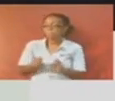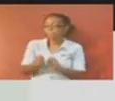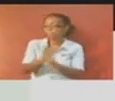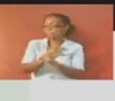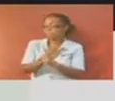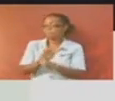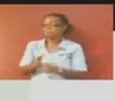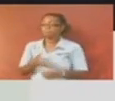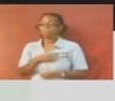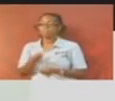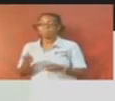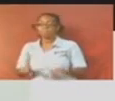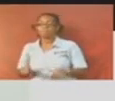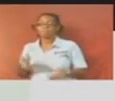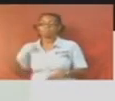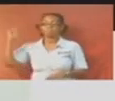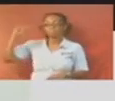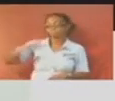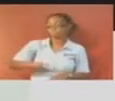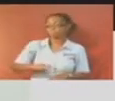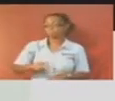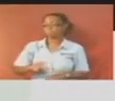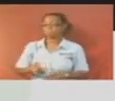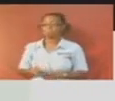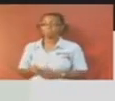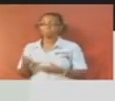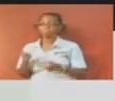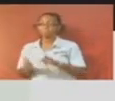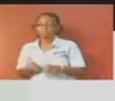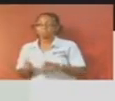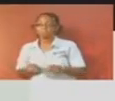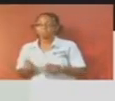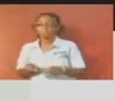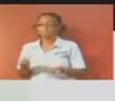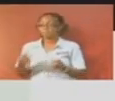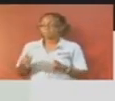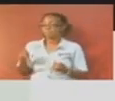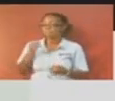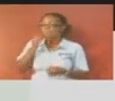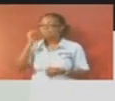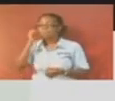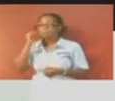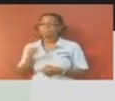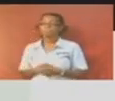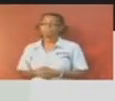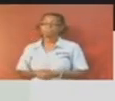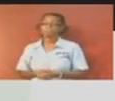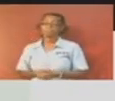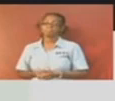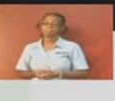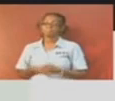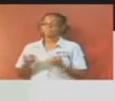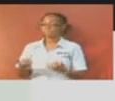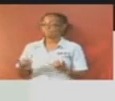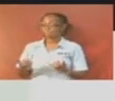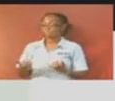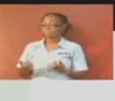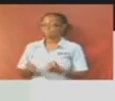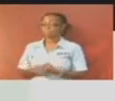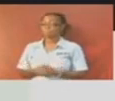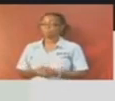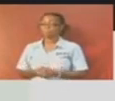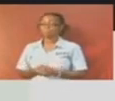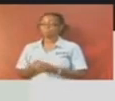As of 4 p.m. on the 9th of May, 2021, there were 233 cases